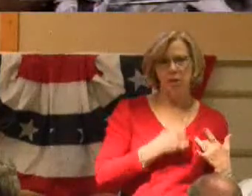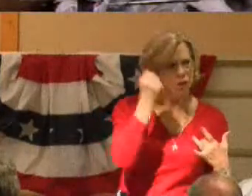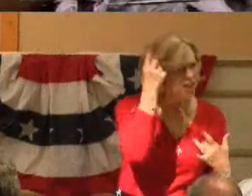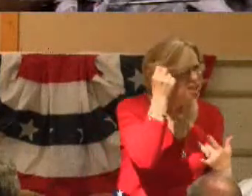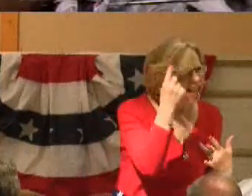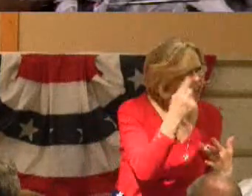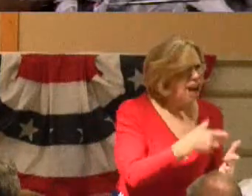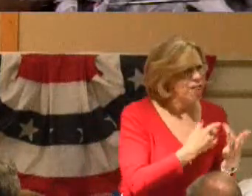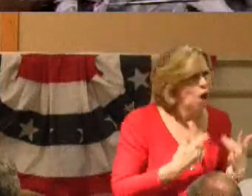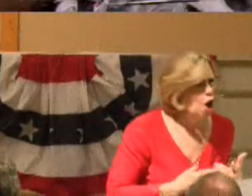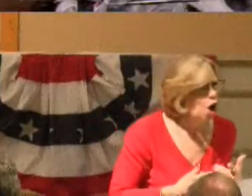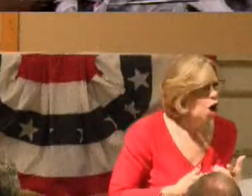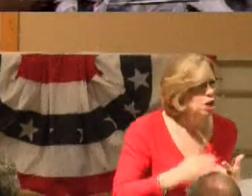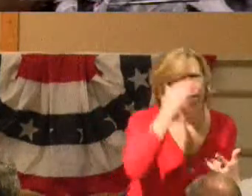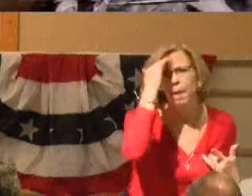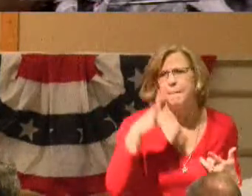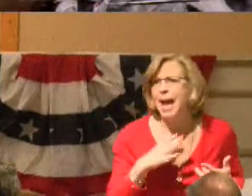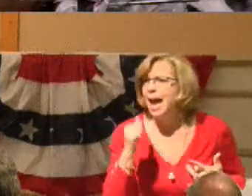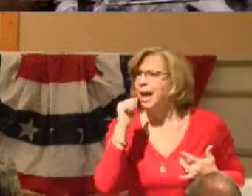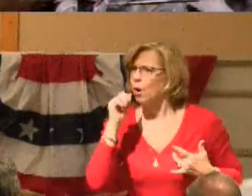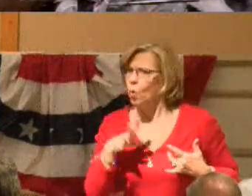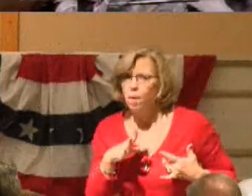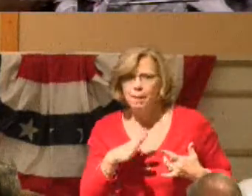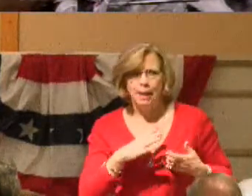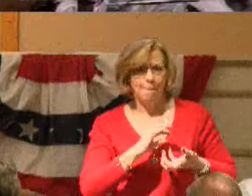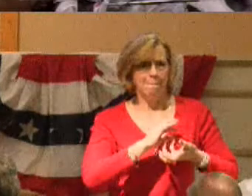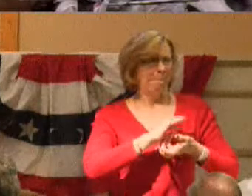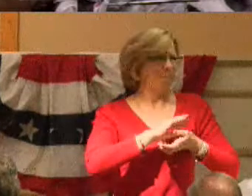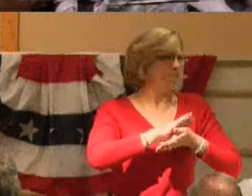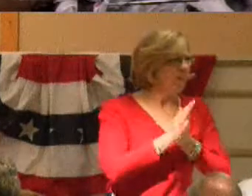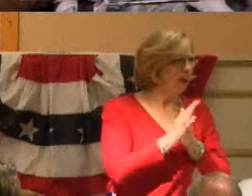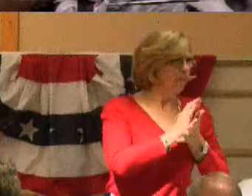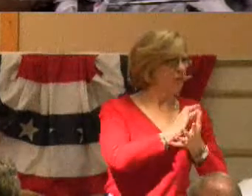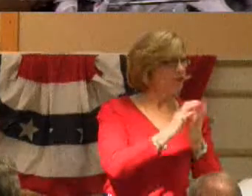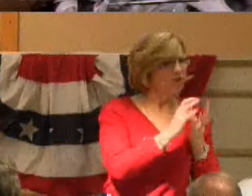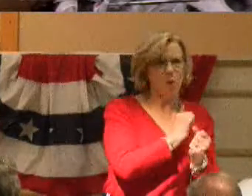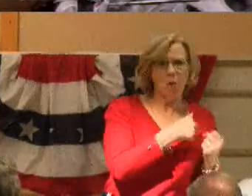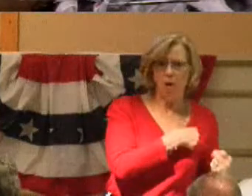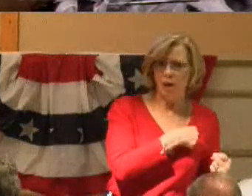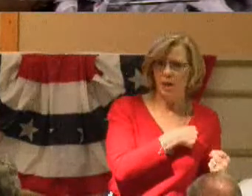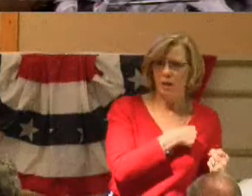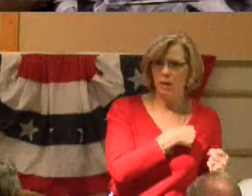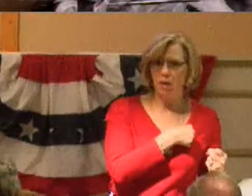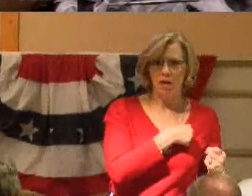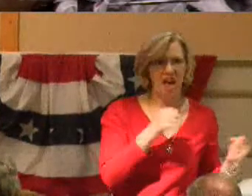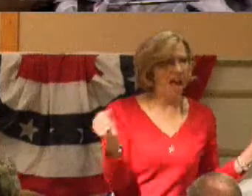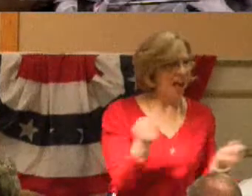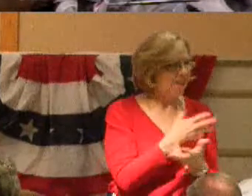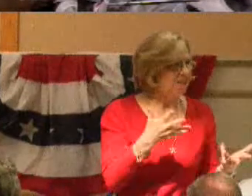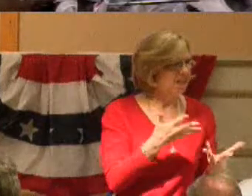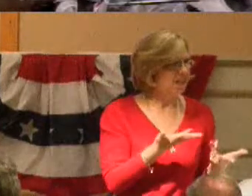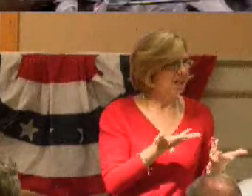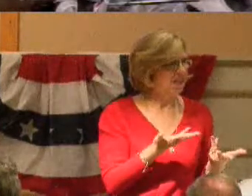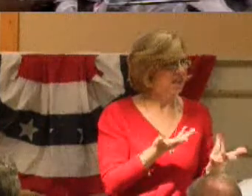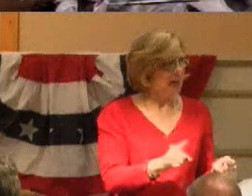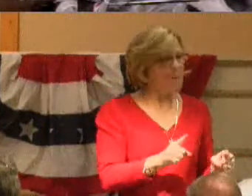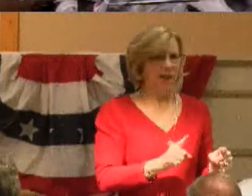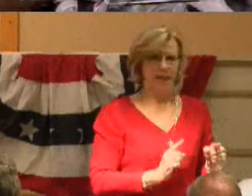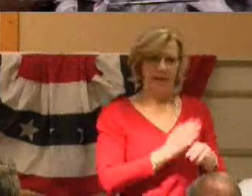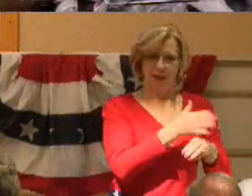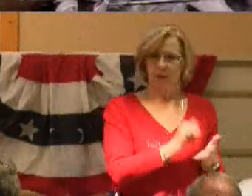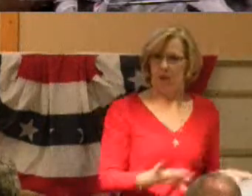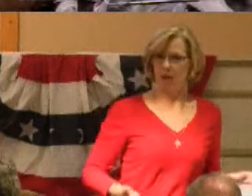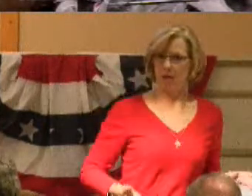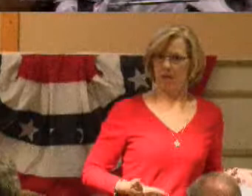soul of a man or of a woman is corrupted, it will control every other aspect of his life. So we then